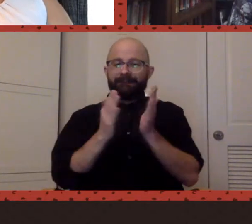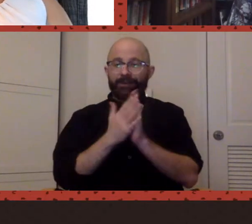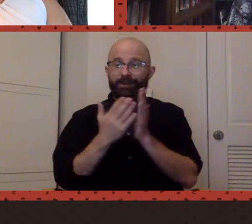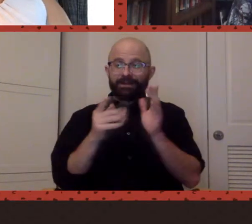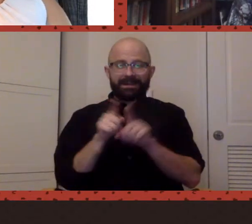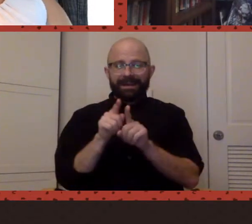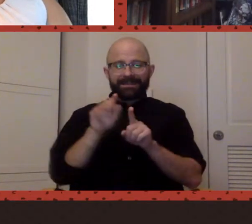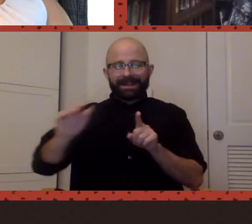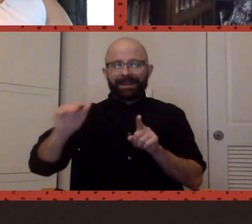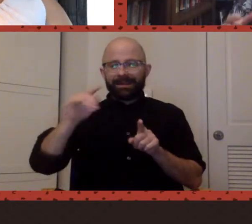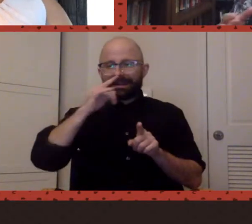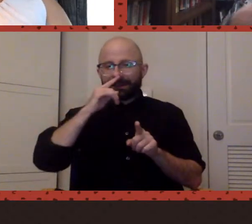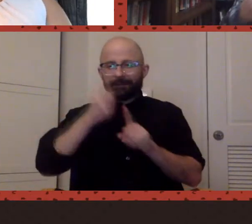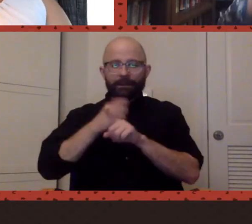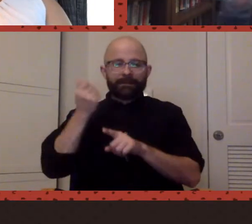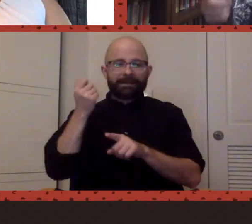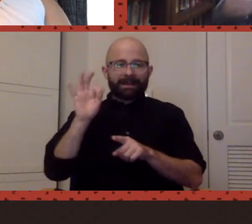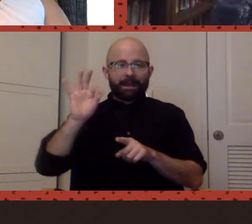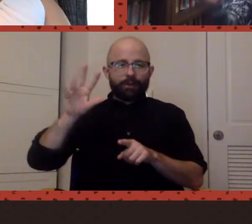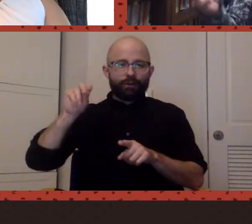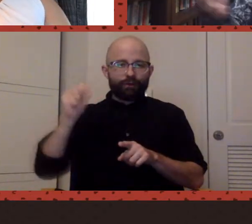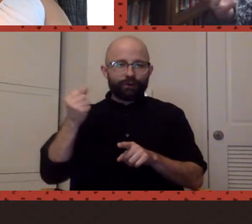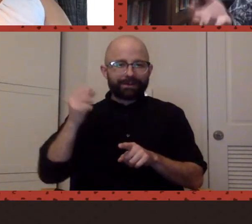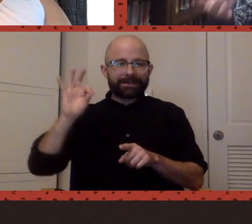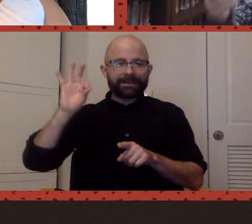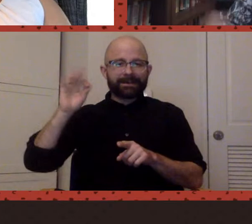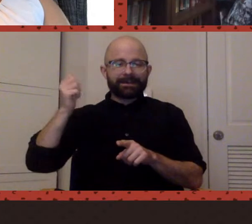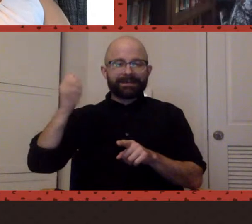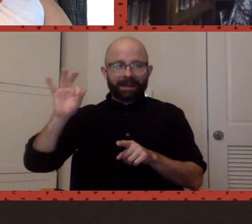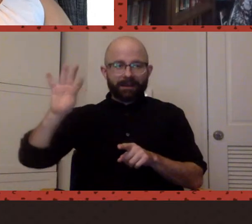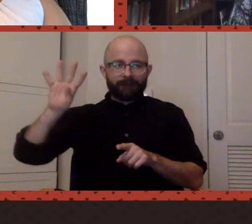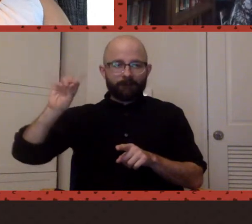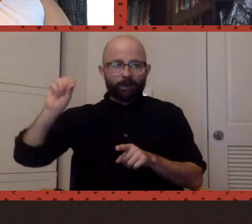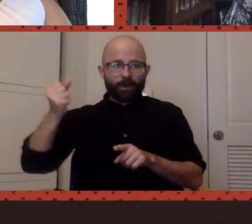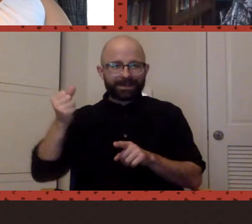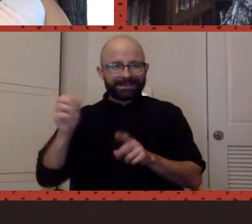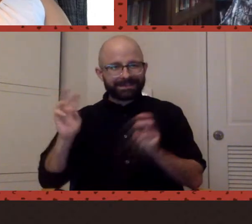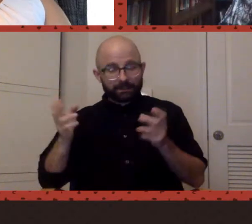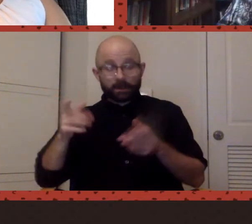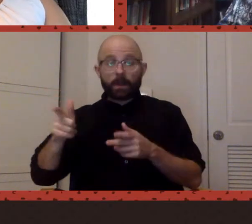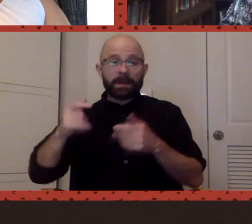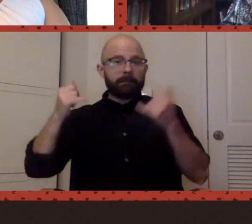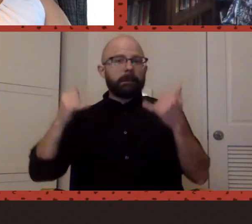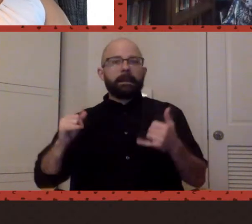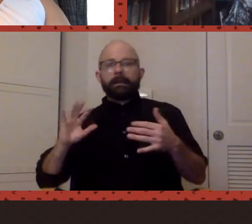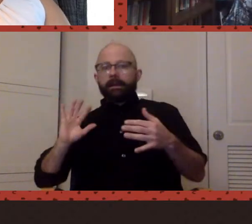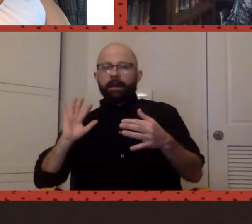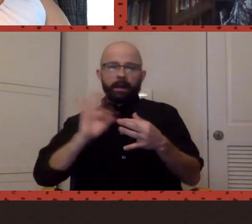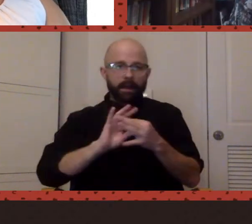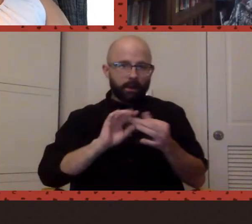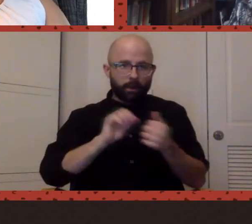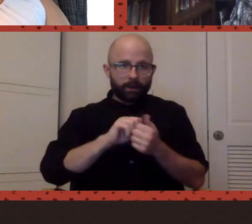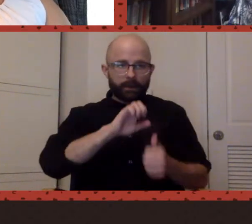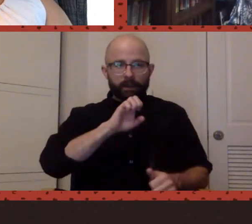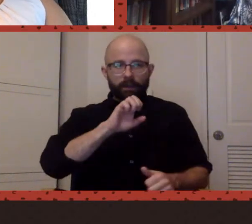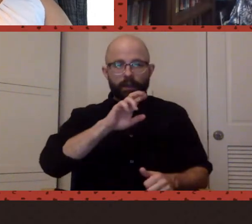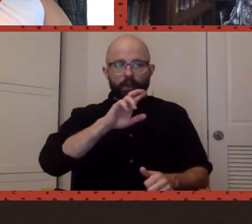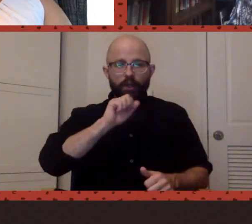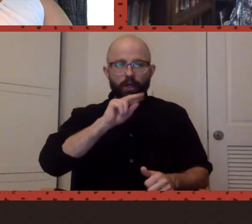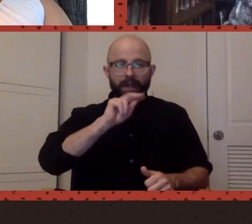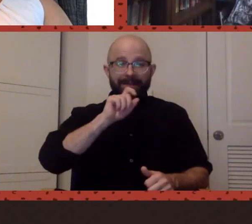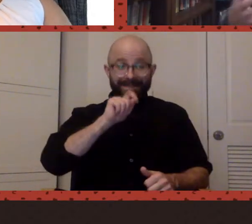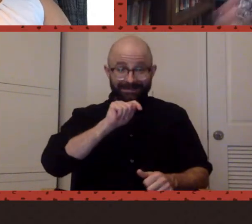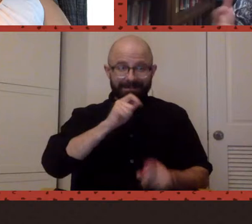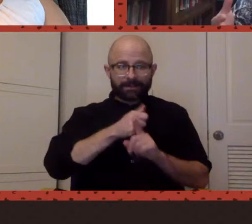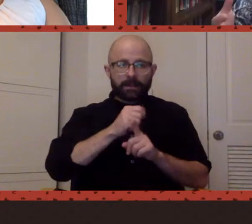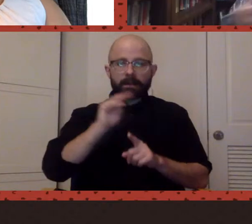the 1930s or 1940s, and so he immediately connects with Ernest, Maria's husband,